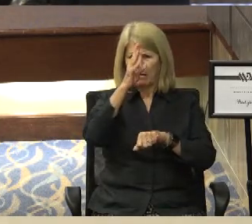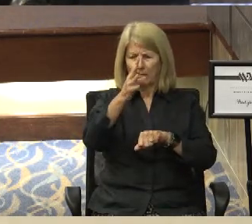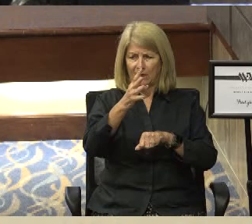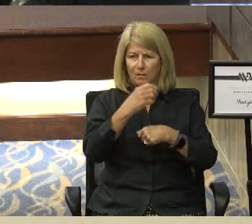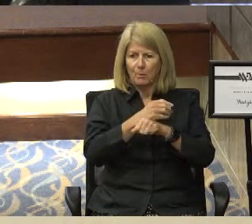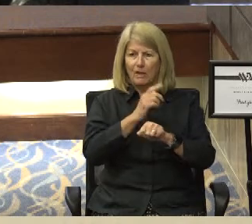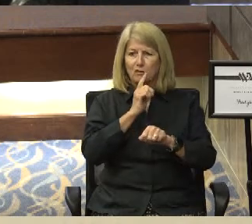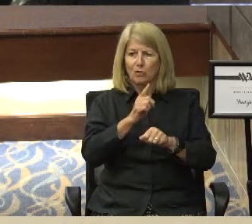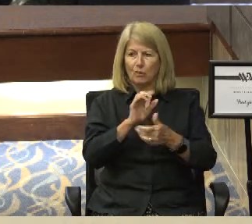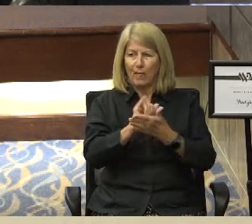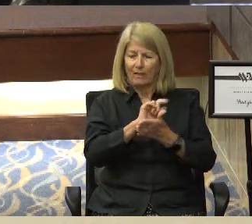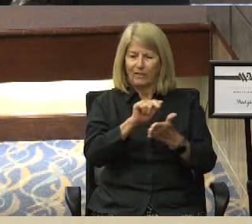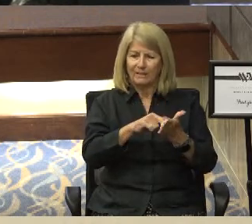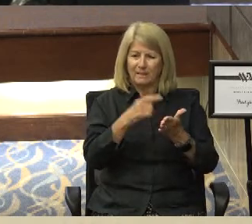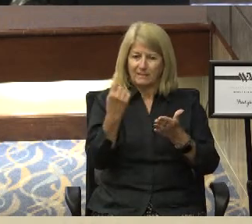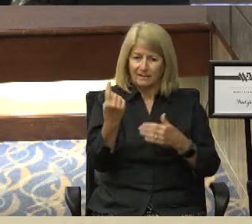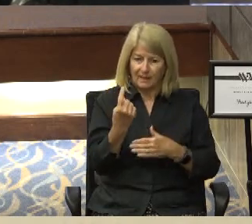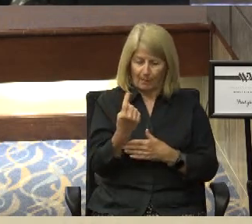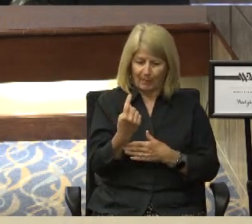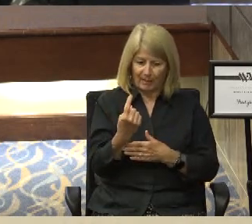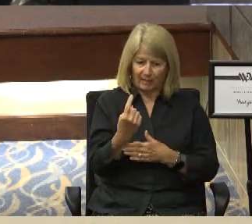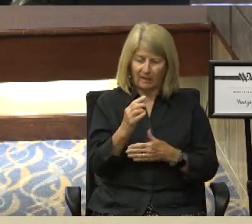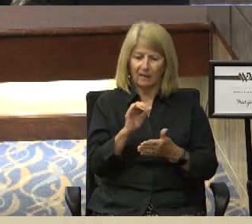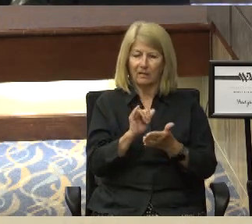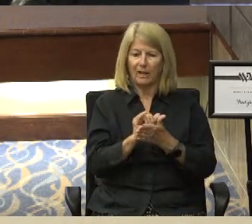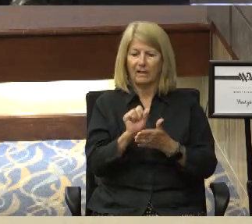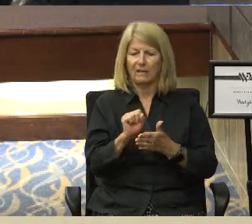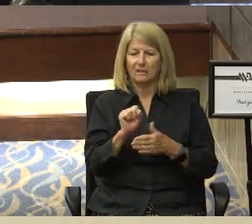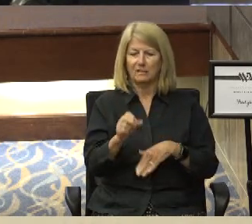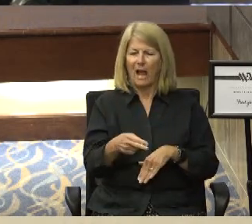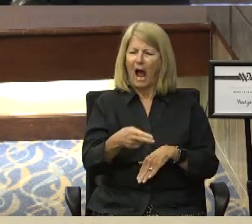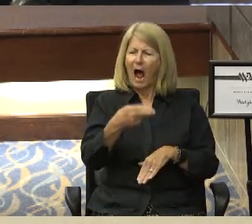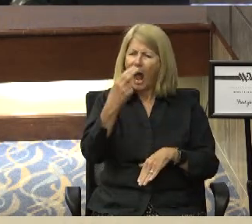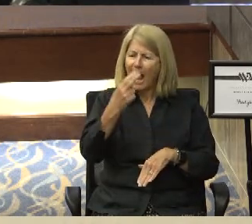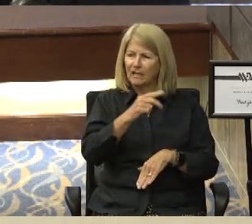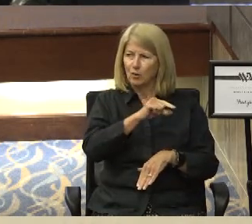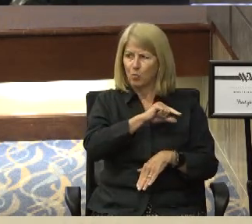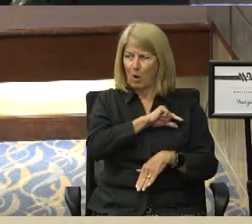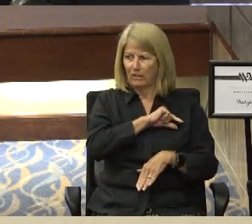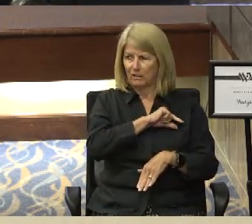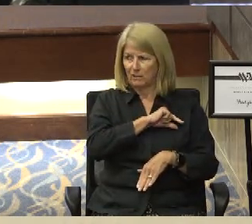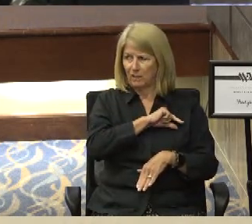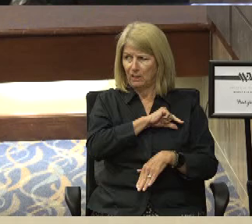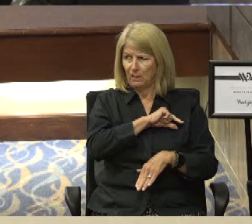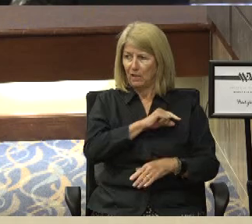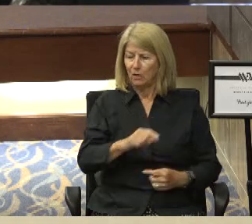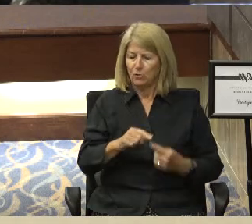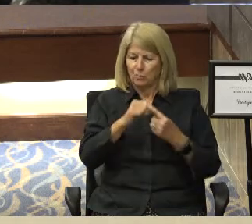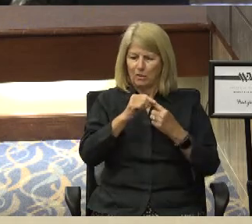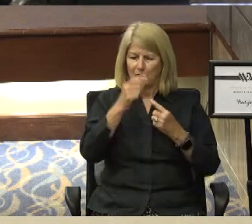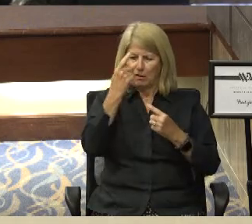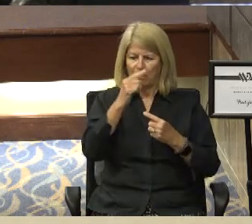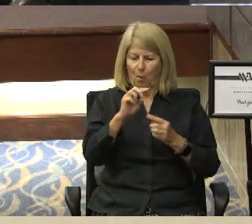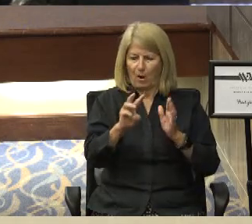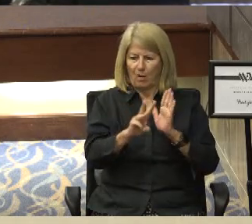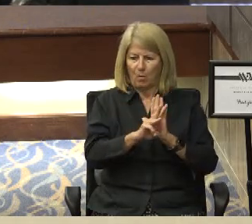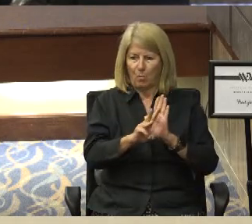is going to be something that is of highest quality, unique to Waco, and that